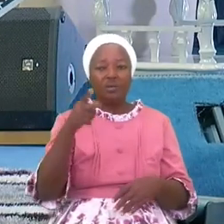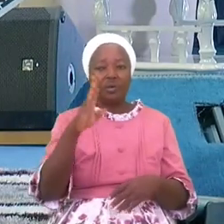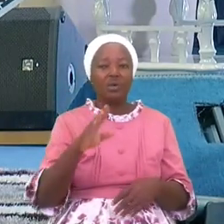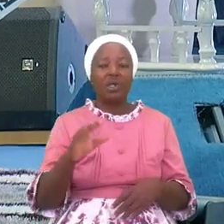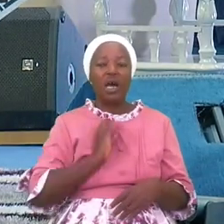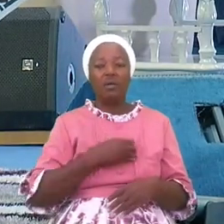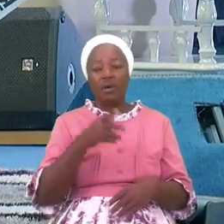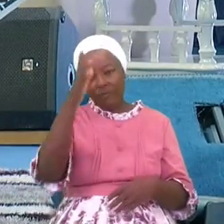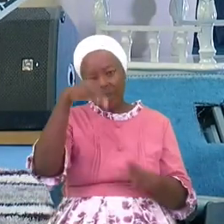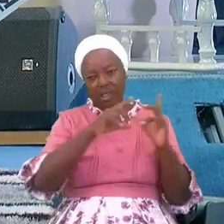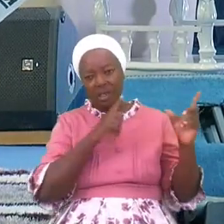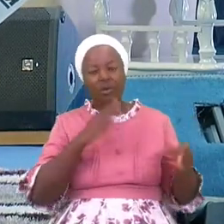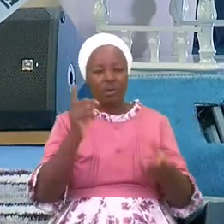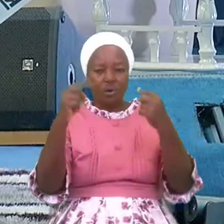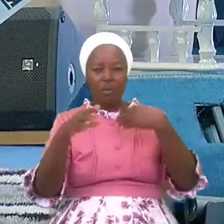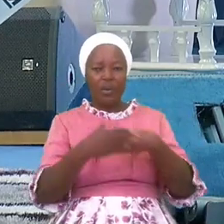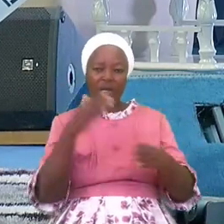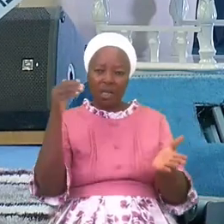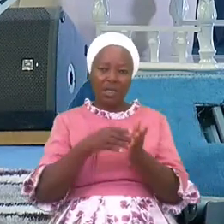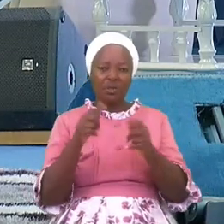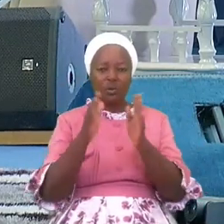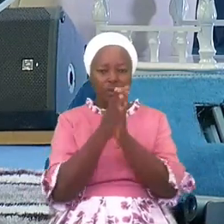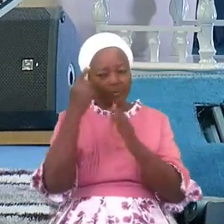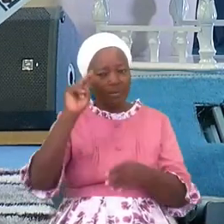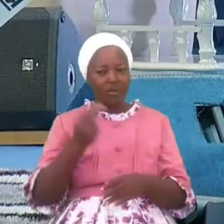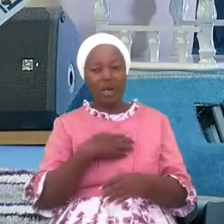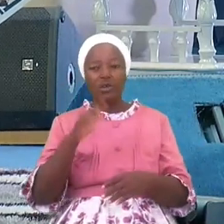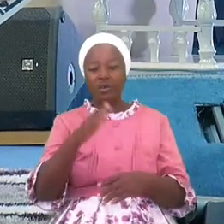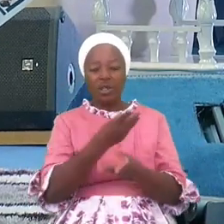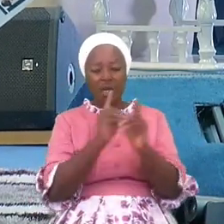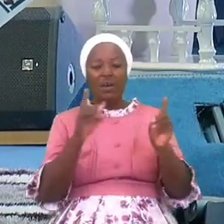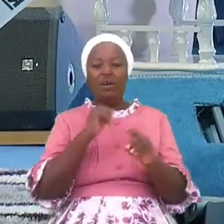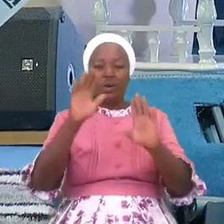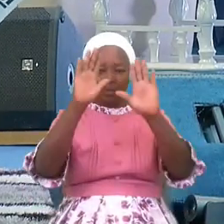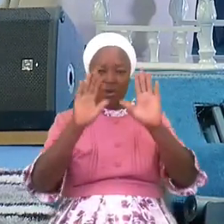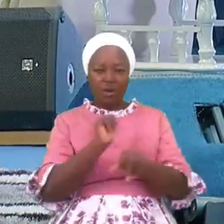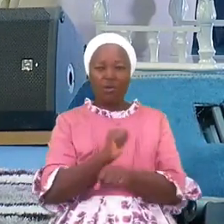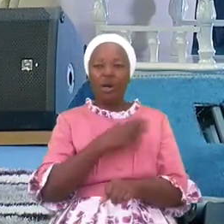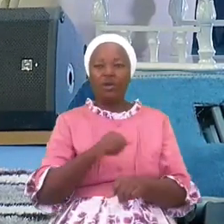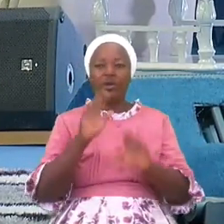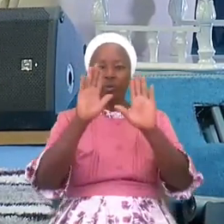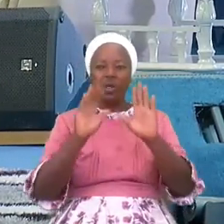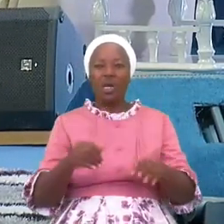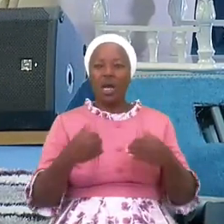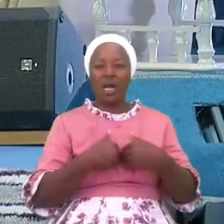your miracle, your wonders as attained and sure tonight in Jesus'